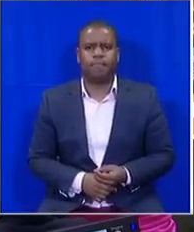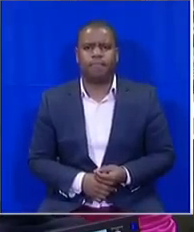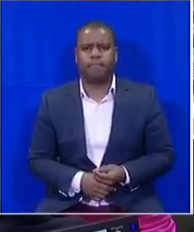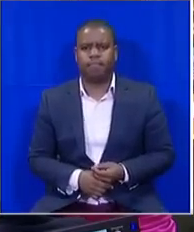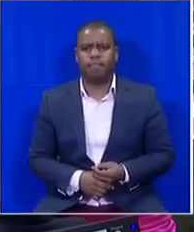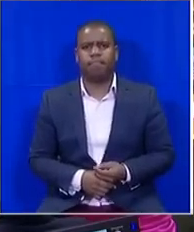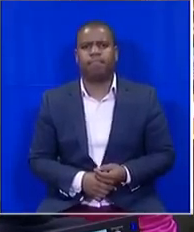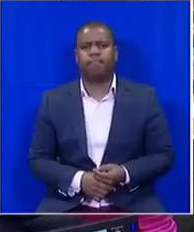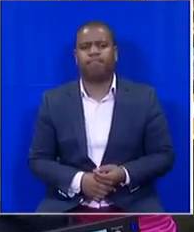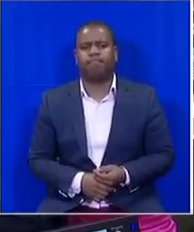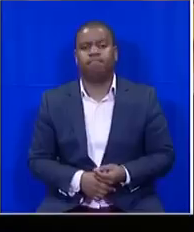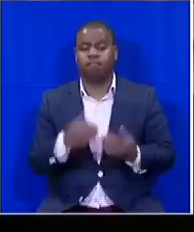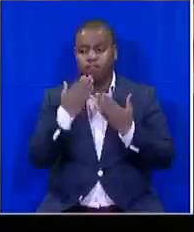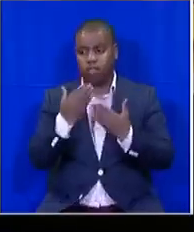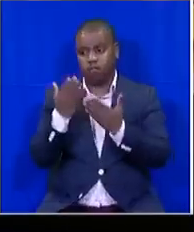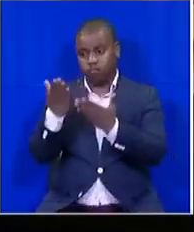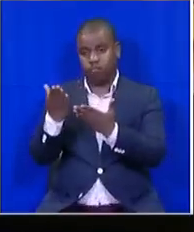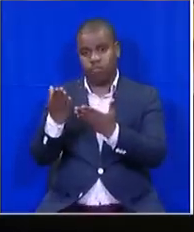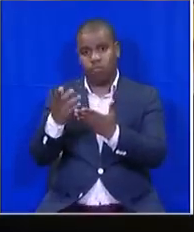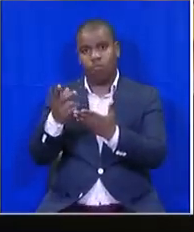No thanks, Honourable Speaker.